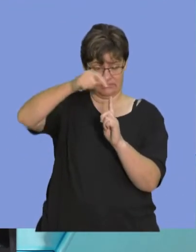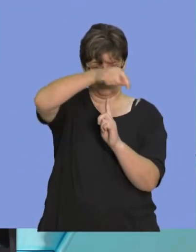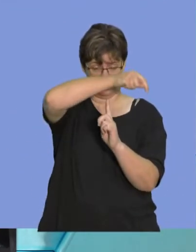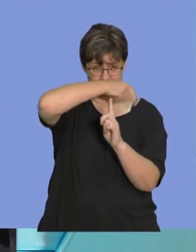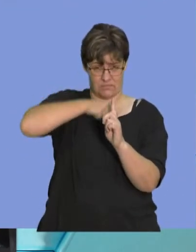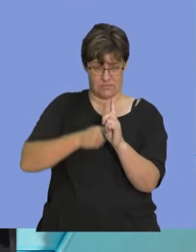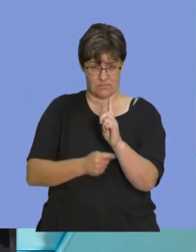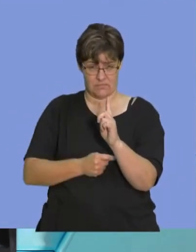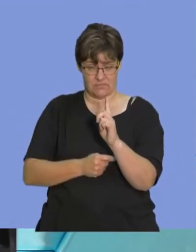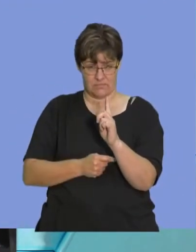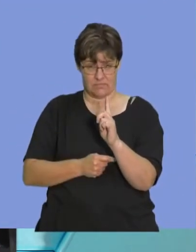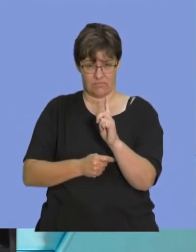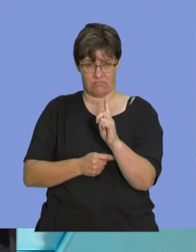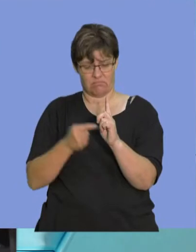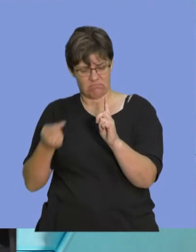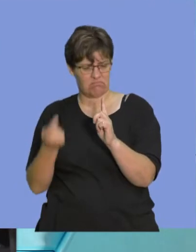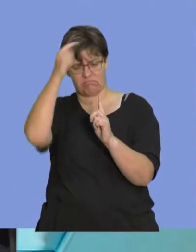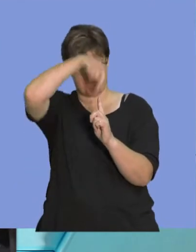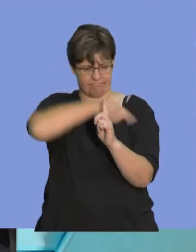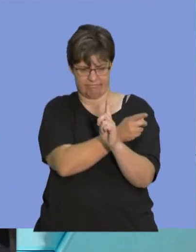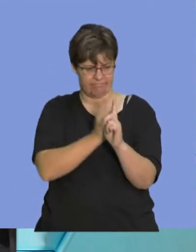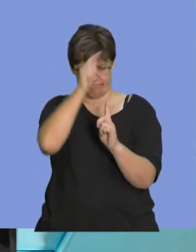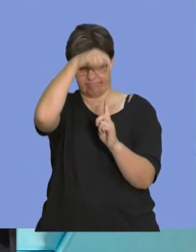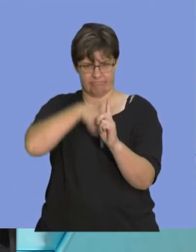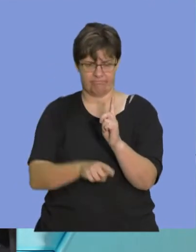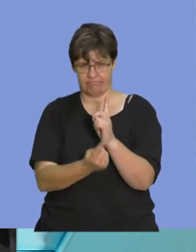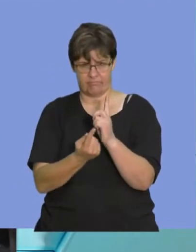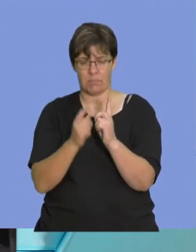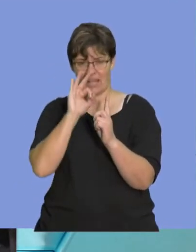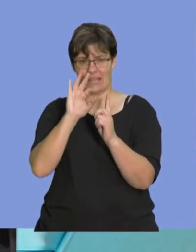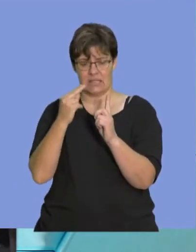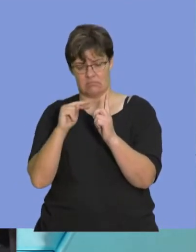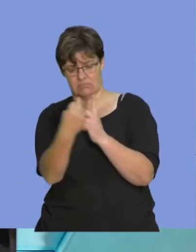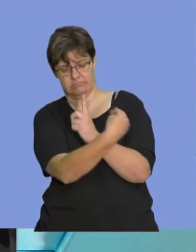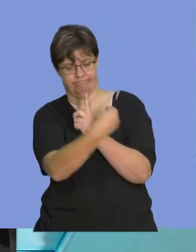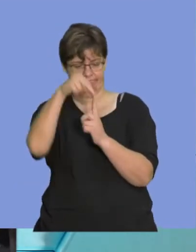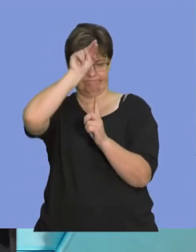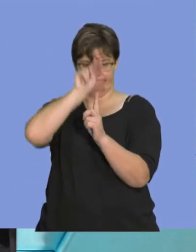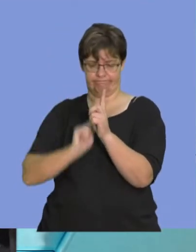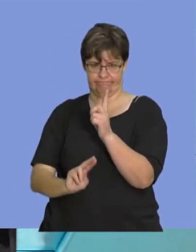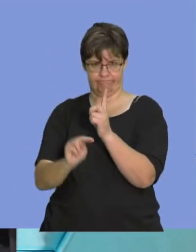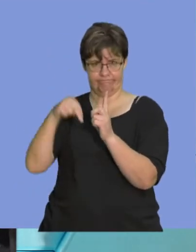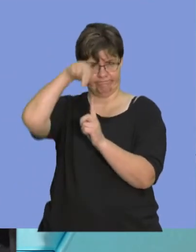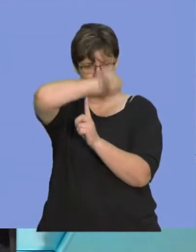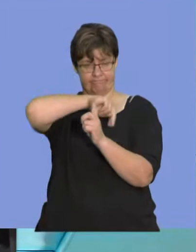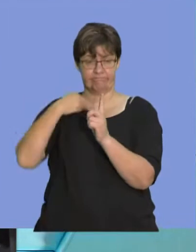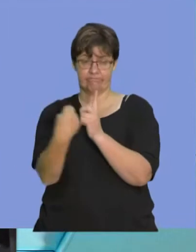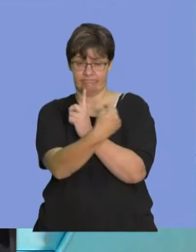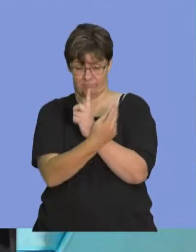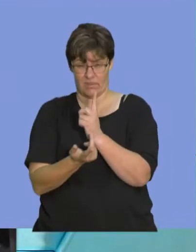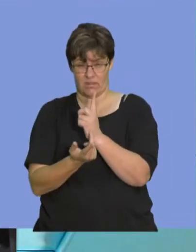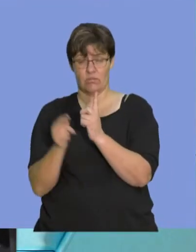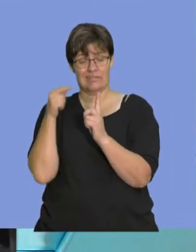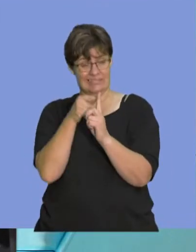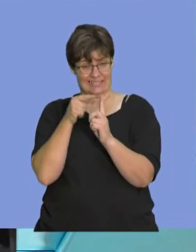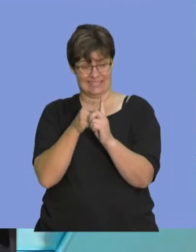magnet in all planes, left, right, up, down. That's what we mean by three dimension. There exists what we call a magnetic